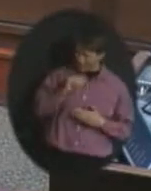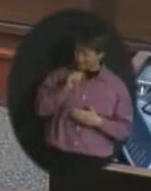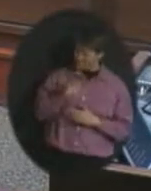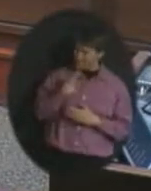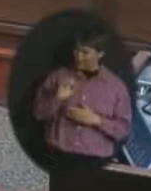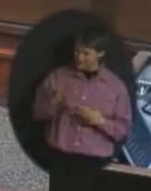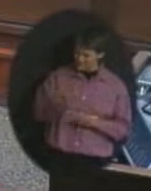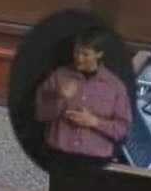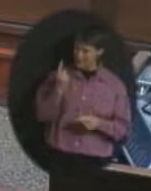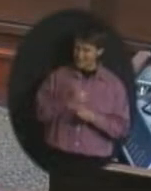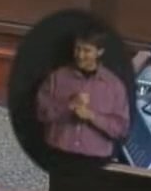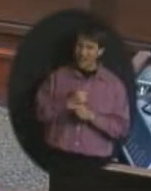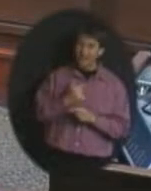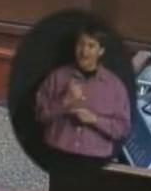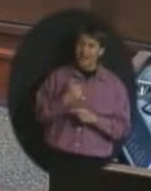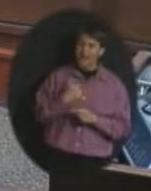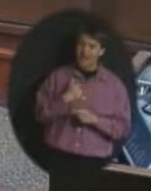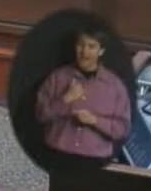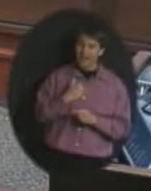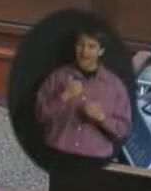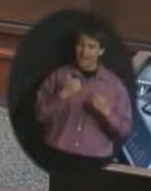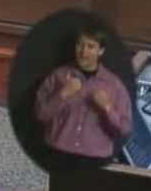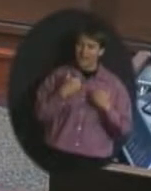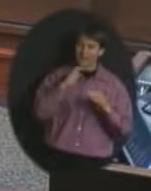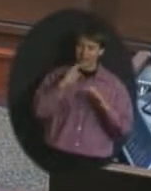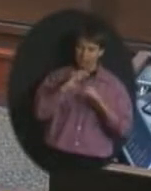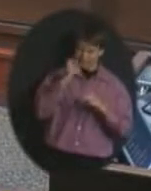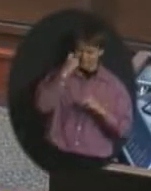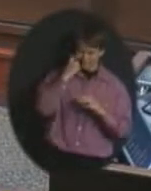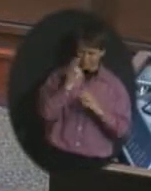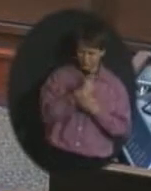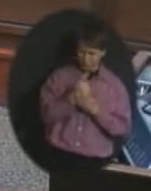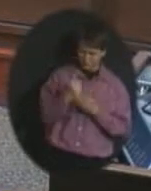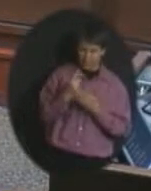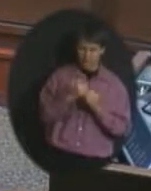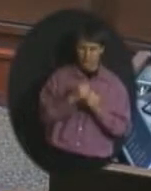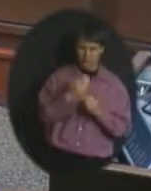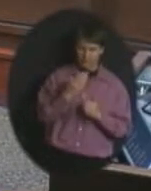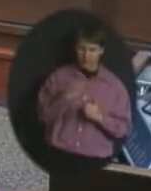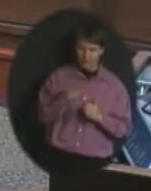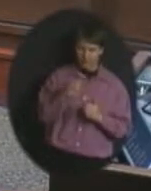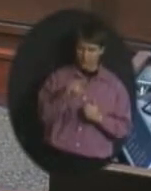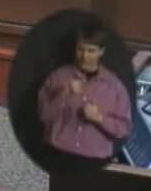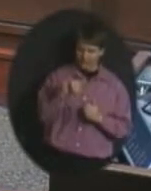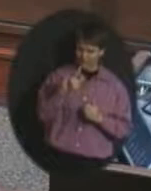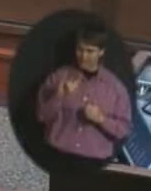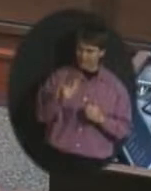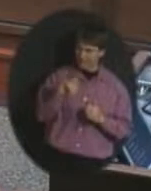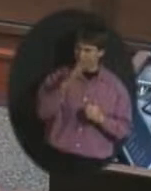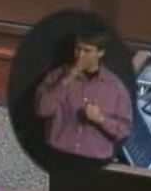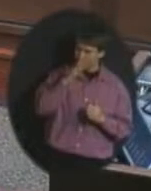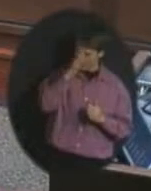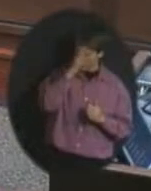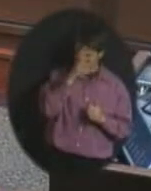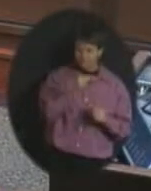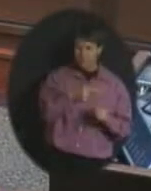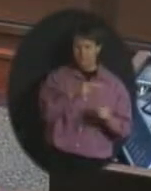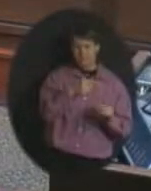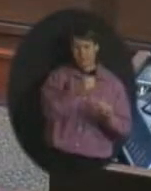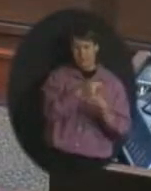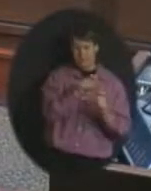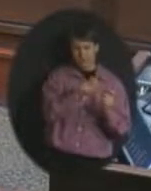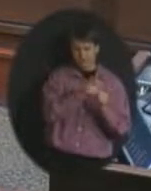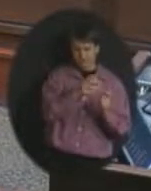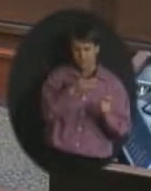here. I had a conversation just this week with a Blue Valley parent, and this